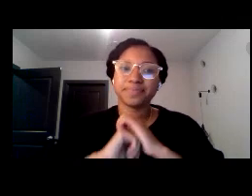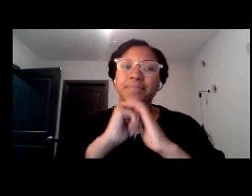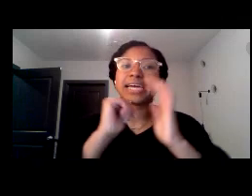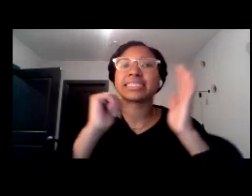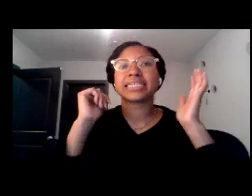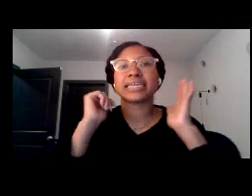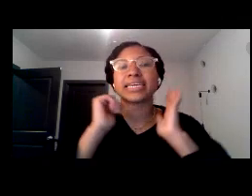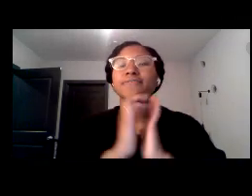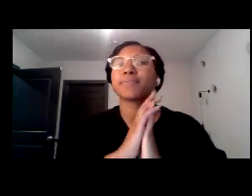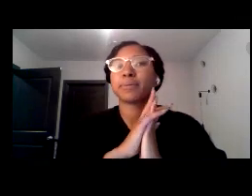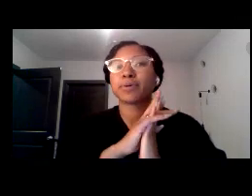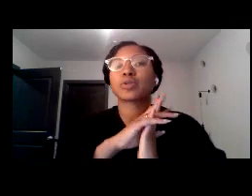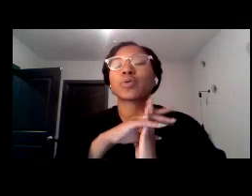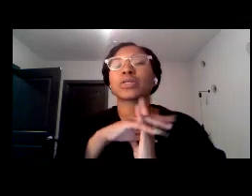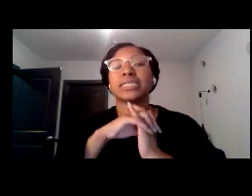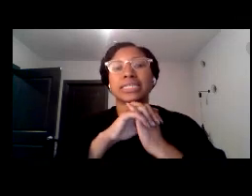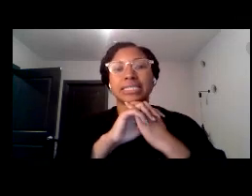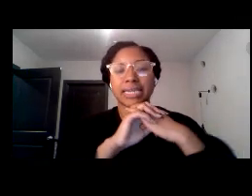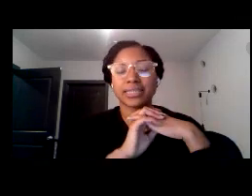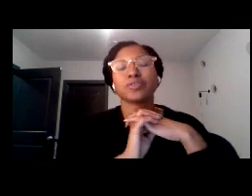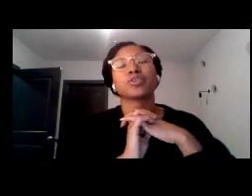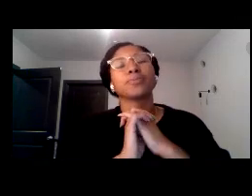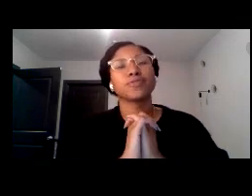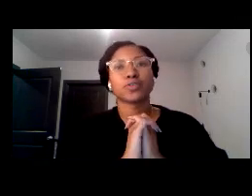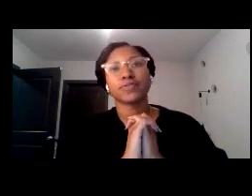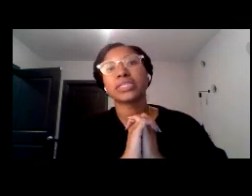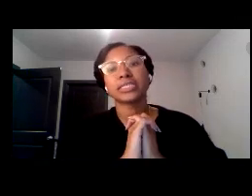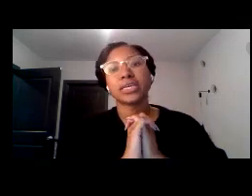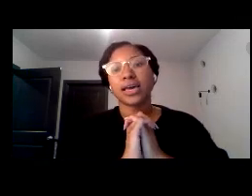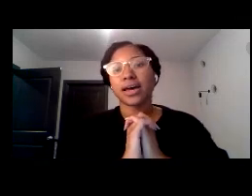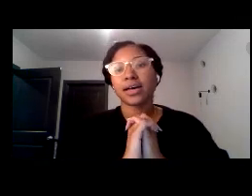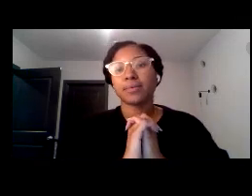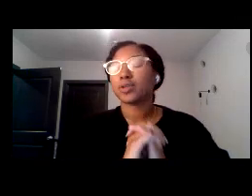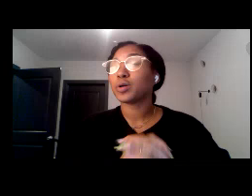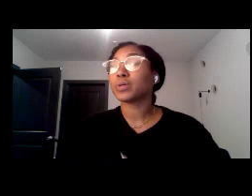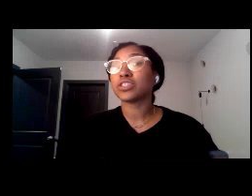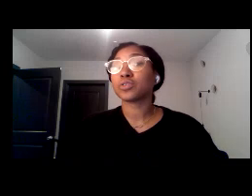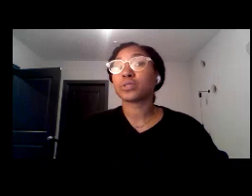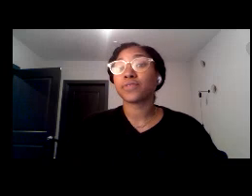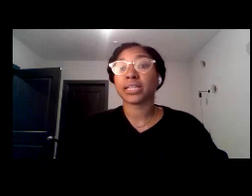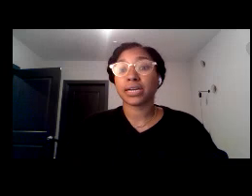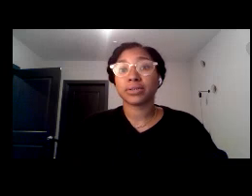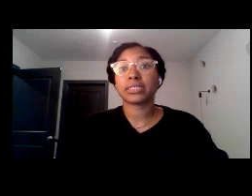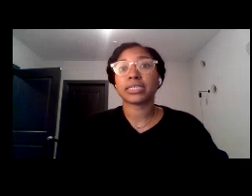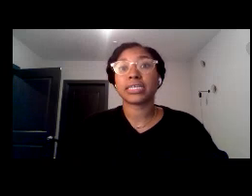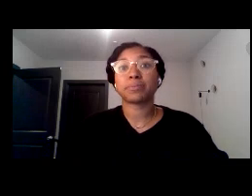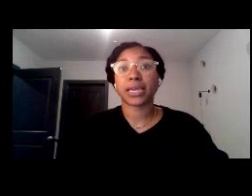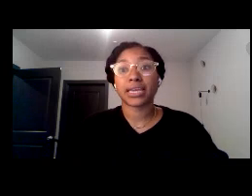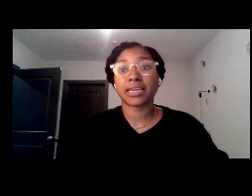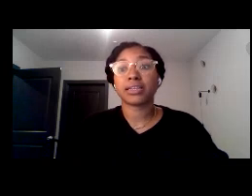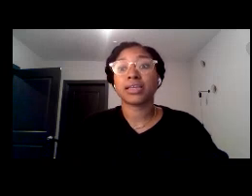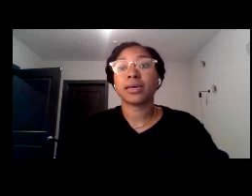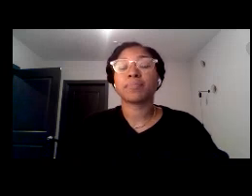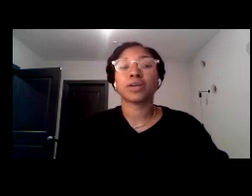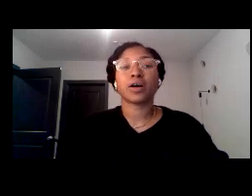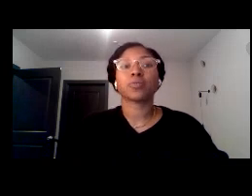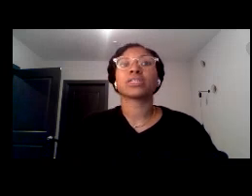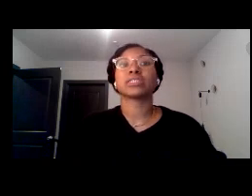slide. Lastly, if a member is going to extend their term of service, no additional living allowance is